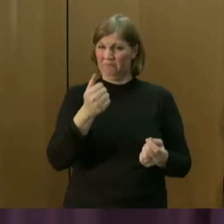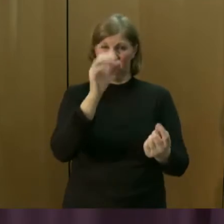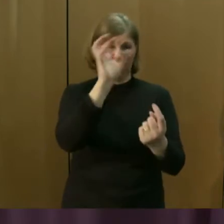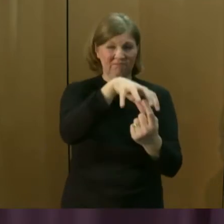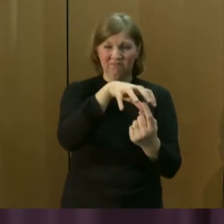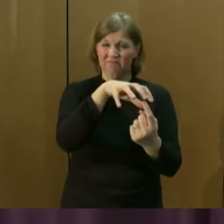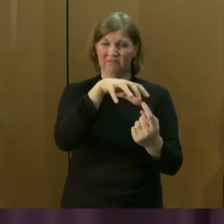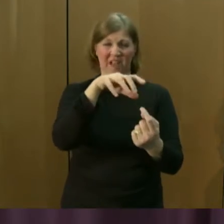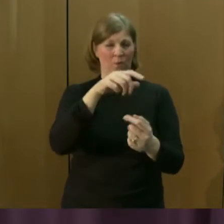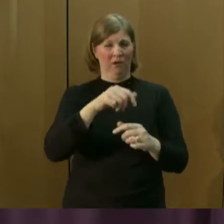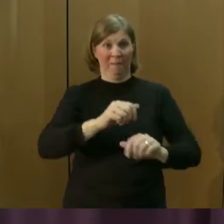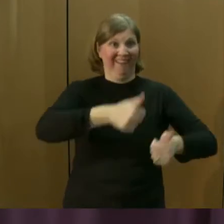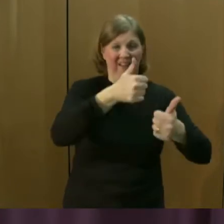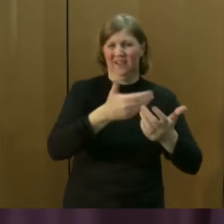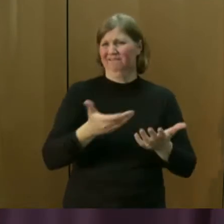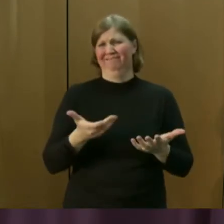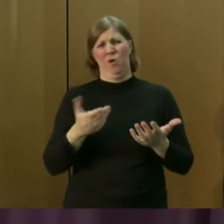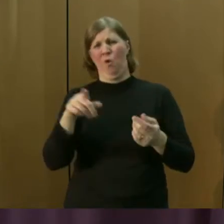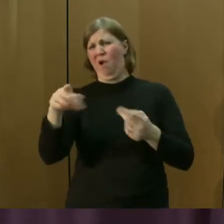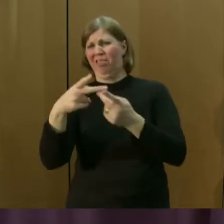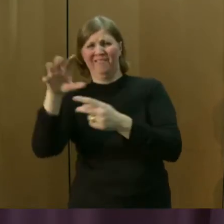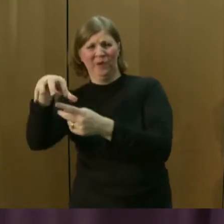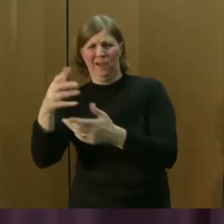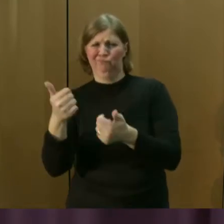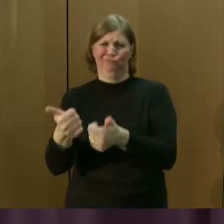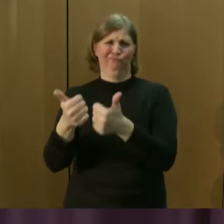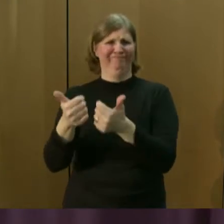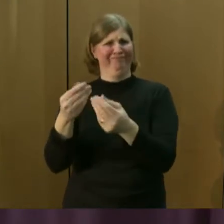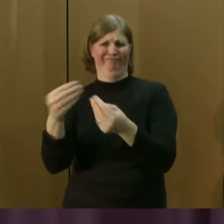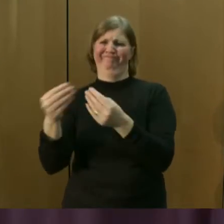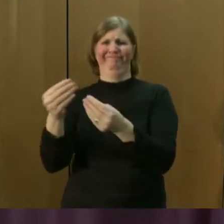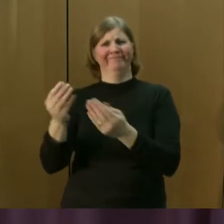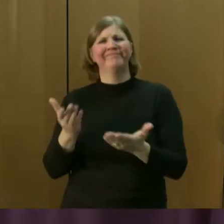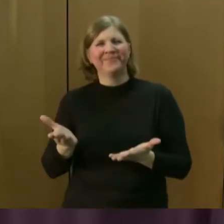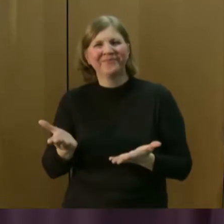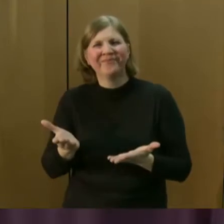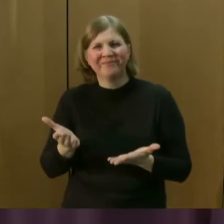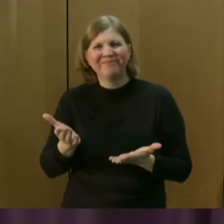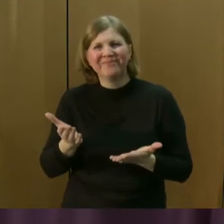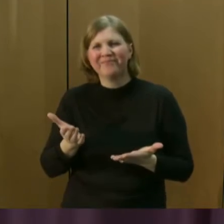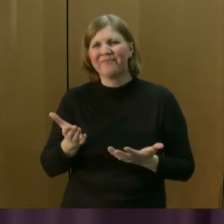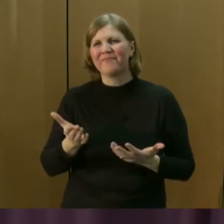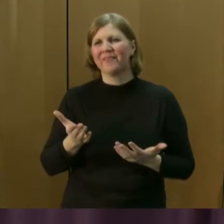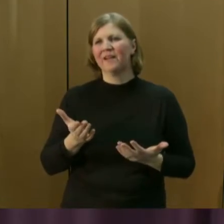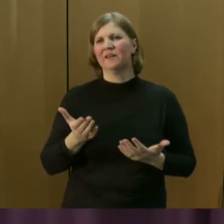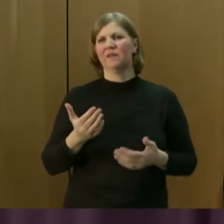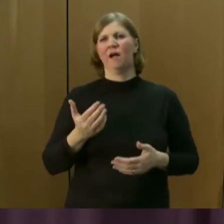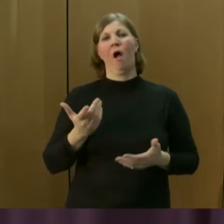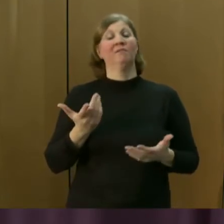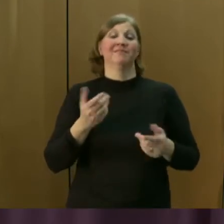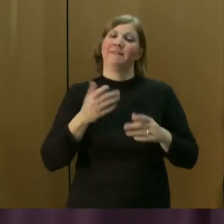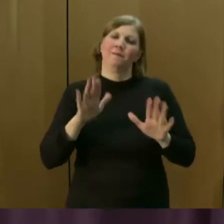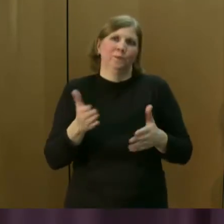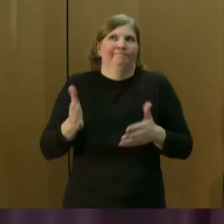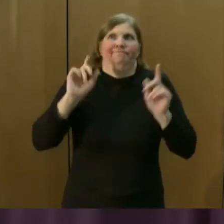and flexible. But again, that's a conversation if that is something that you're looking for, and therefore your